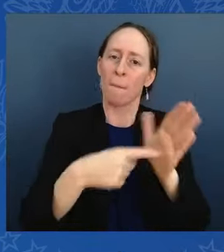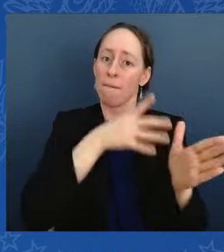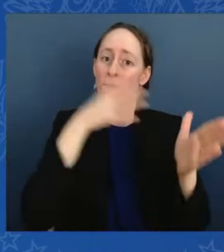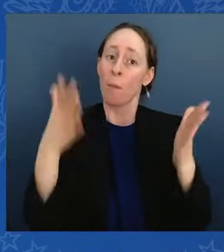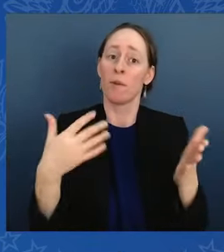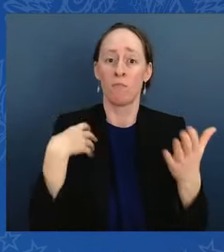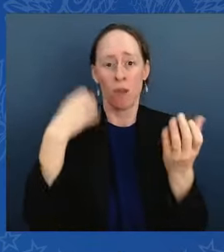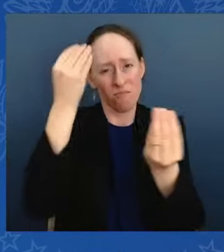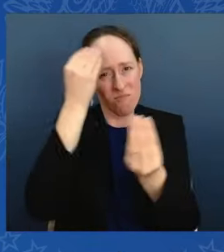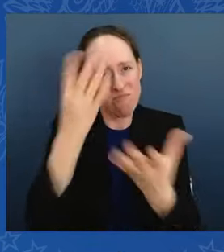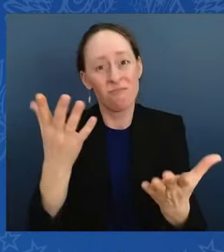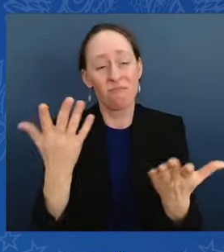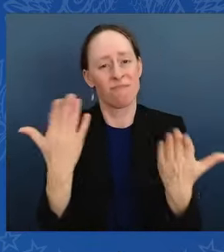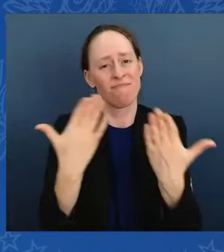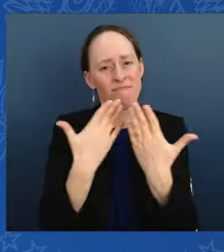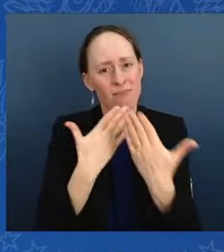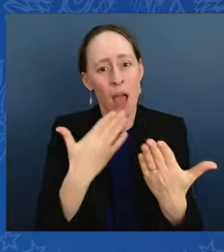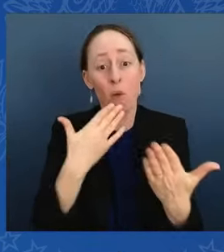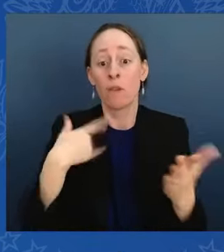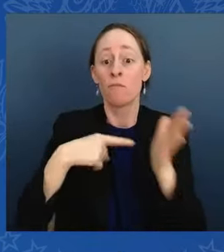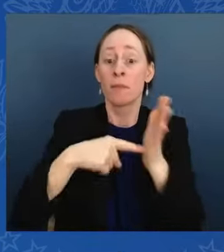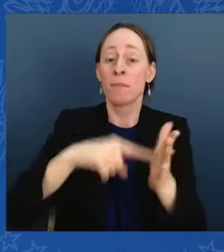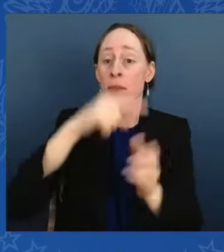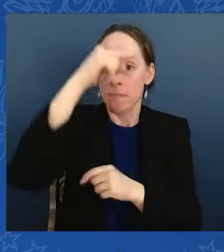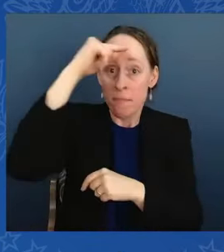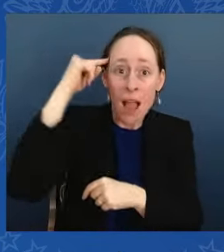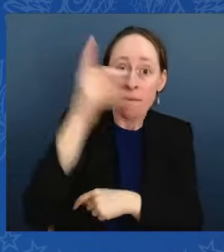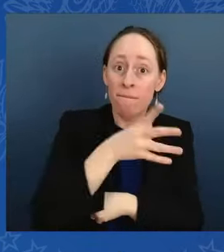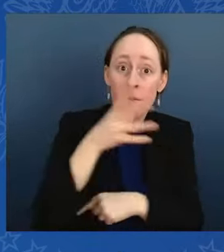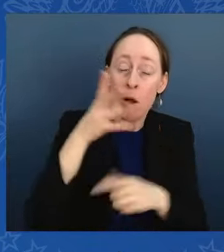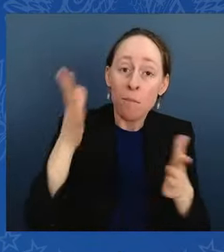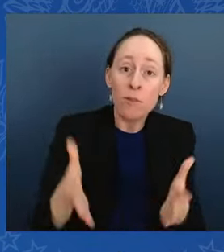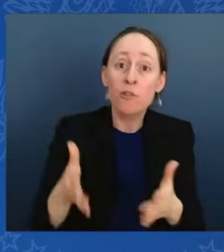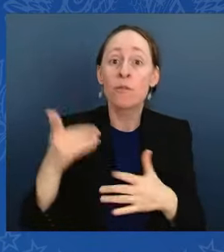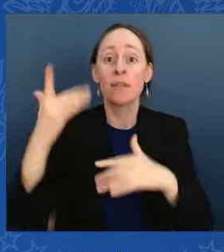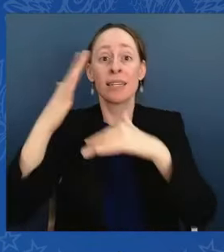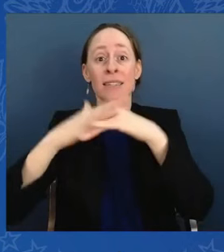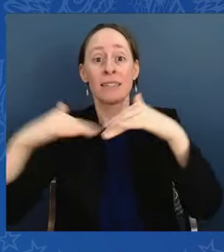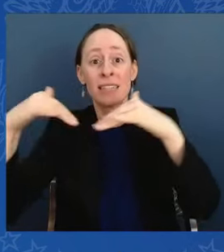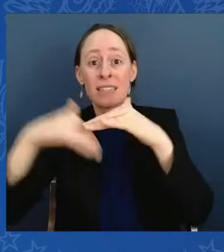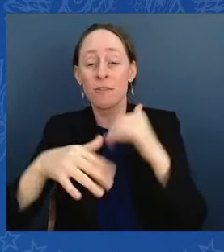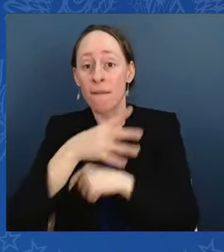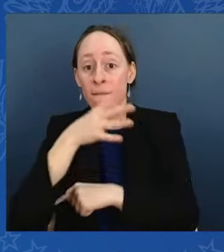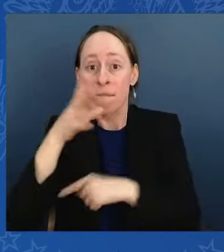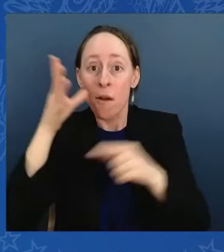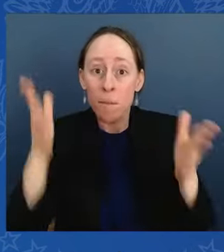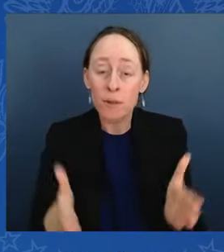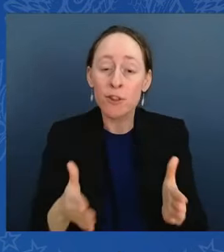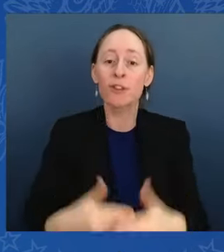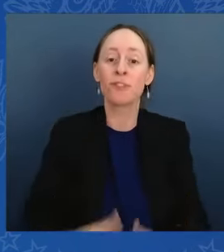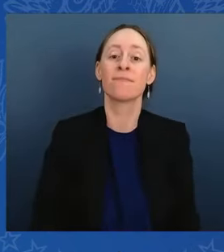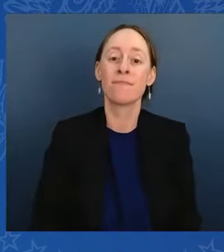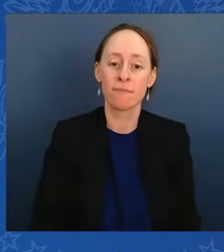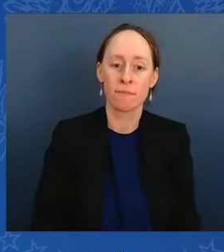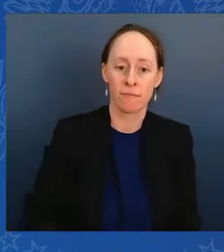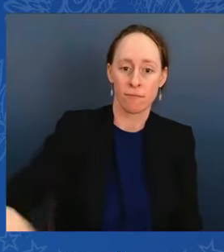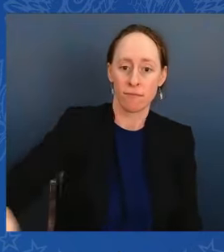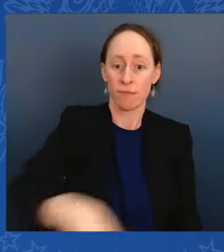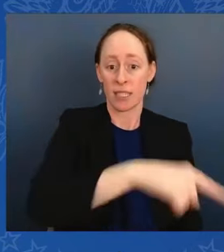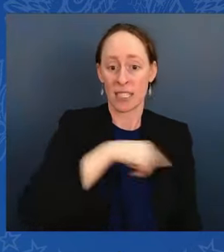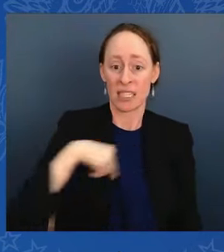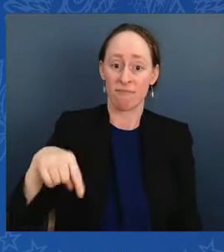the ones that are not receiving the funds that we're supposed to receive. It's time that we change